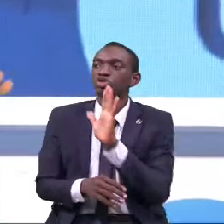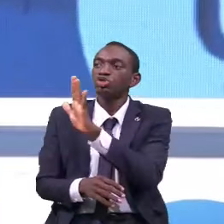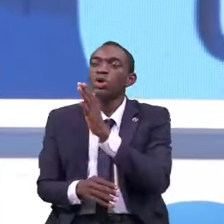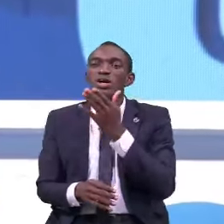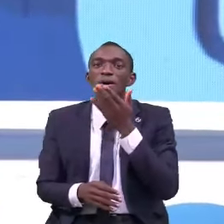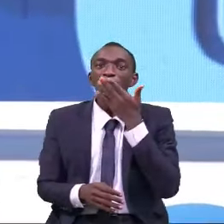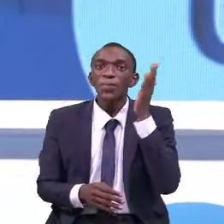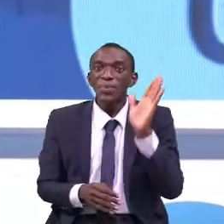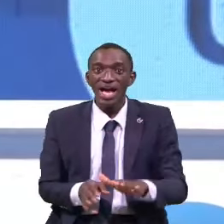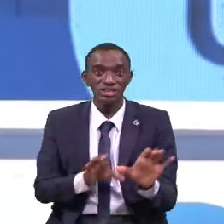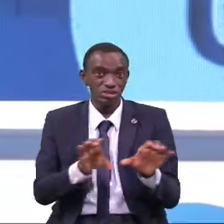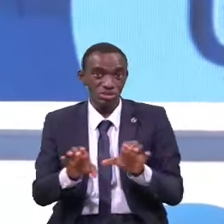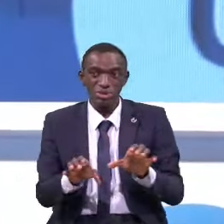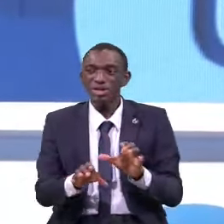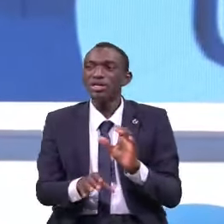is contagious.